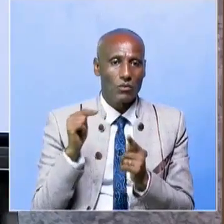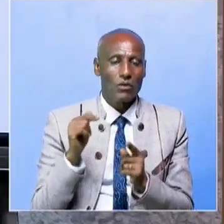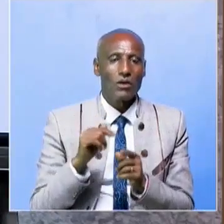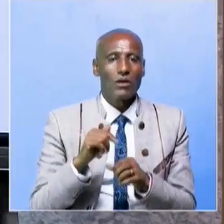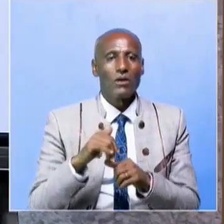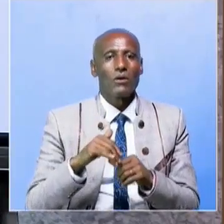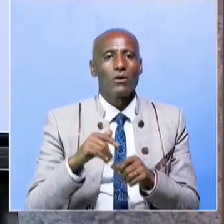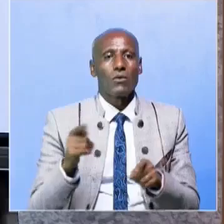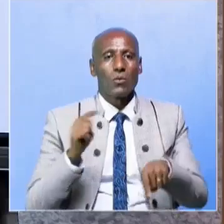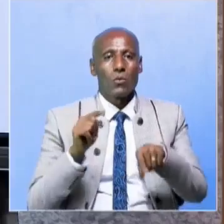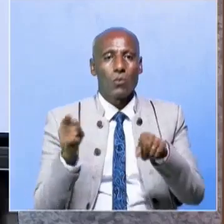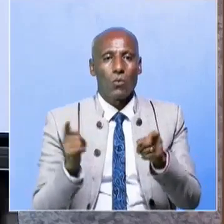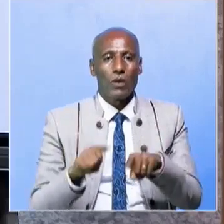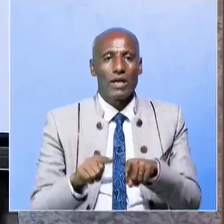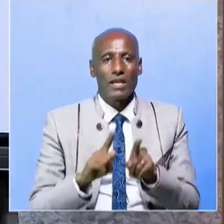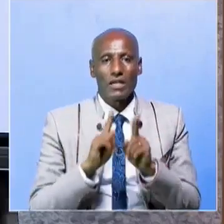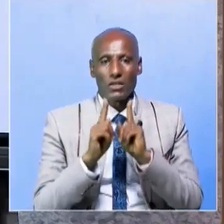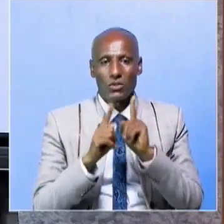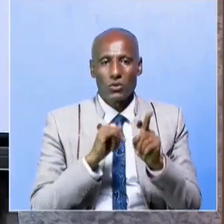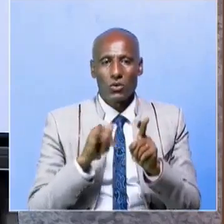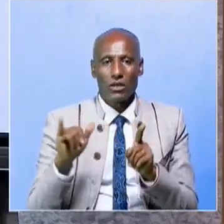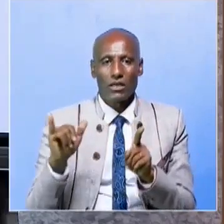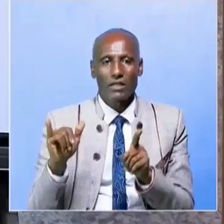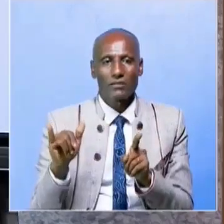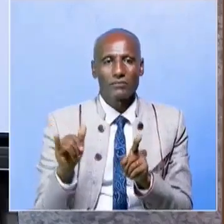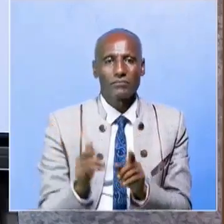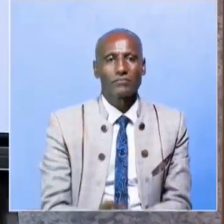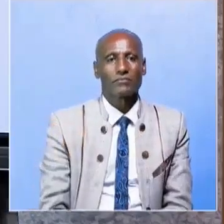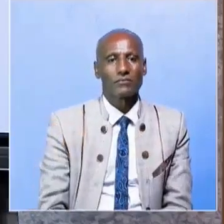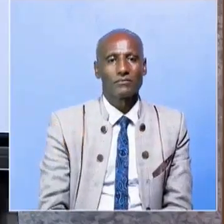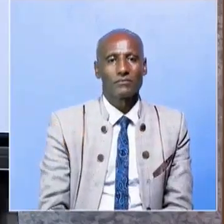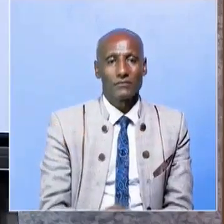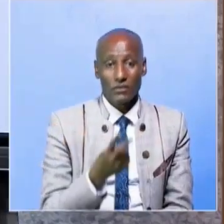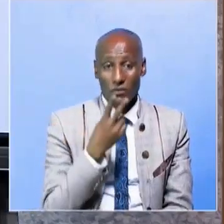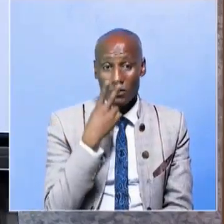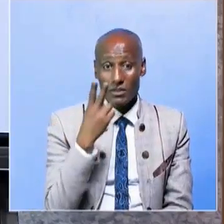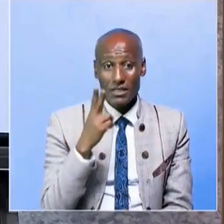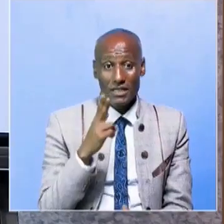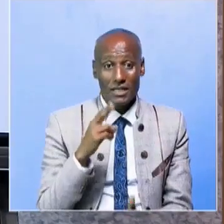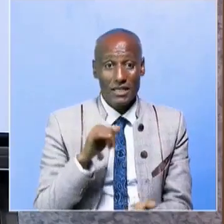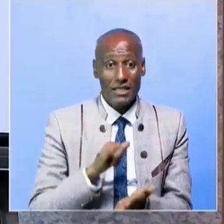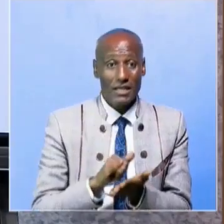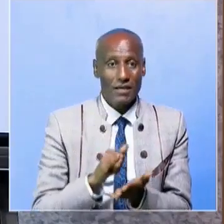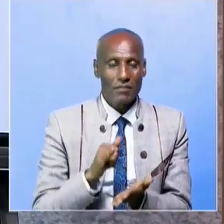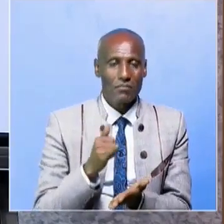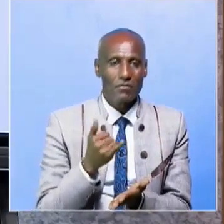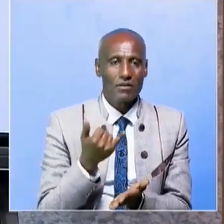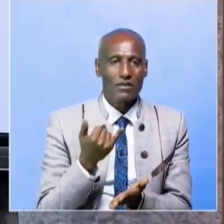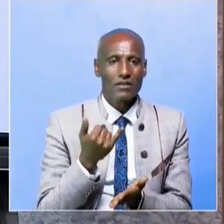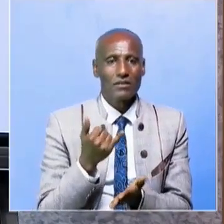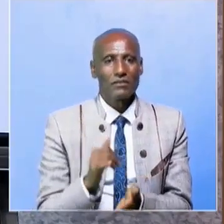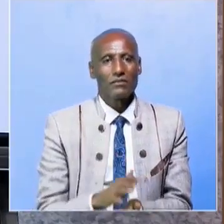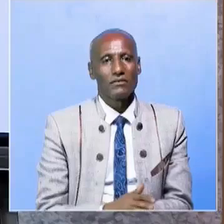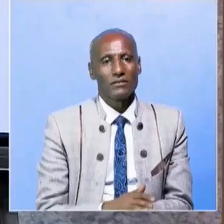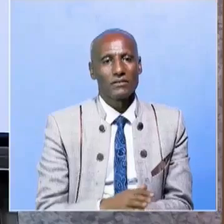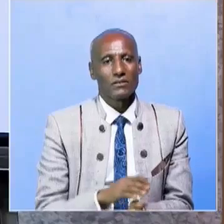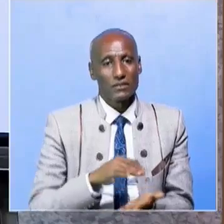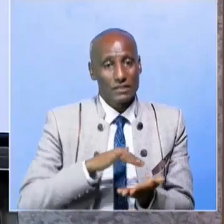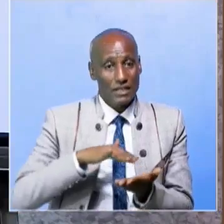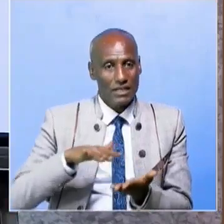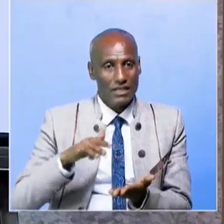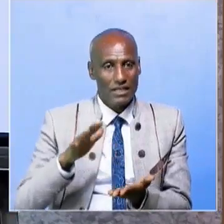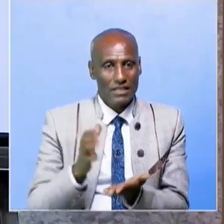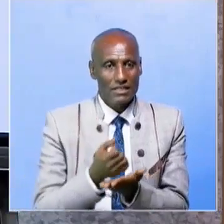writing something, or remember to see them when you are, notice them when you are reading